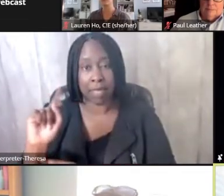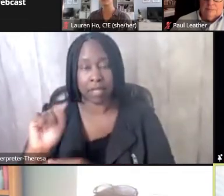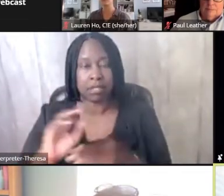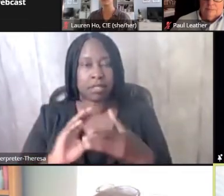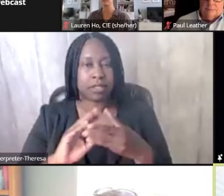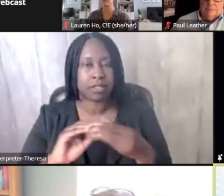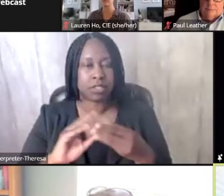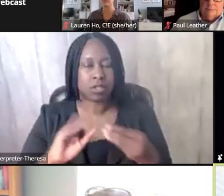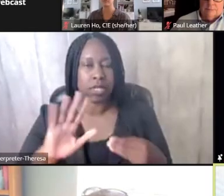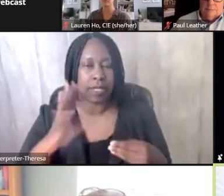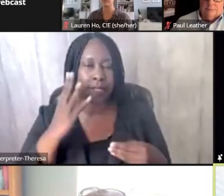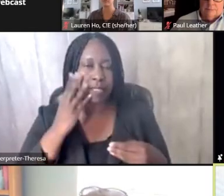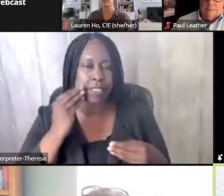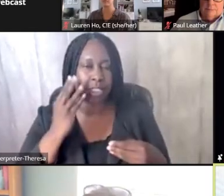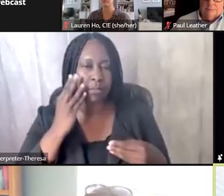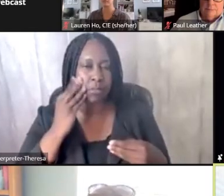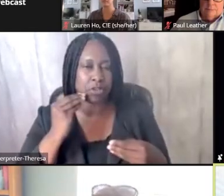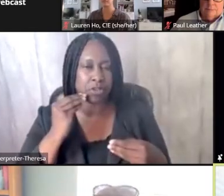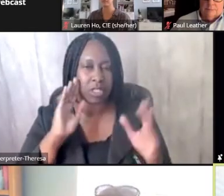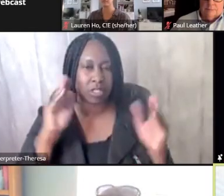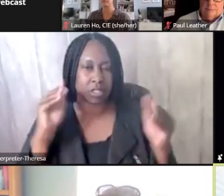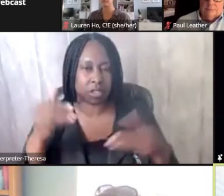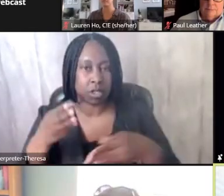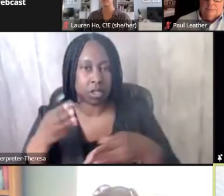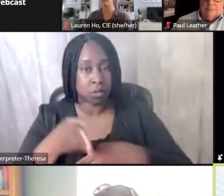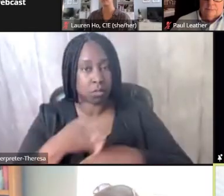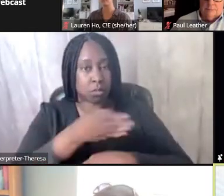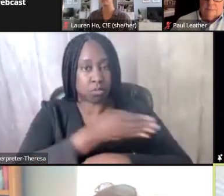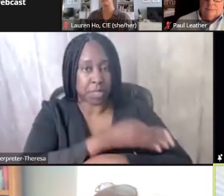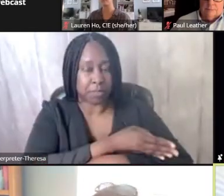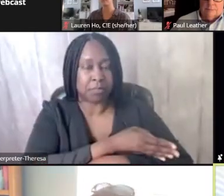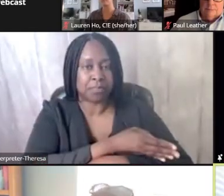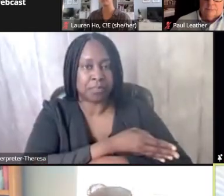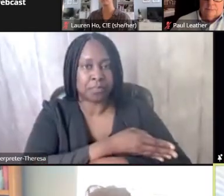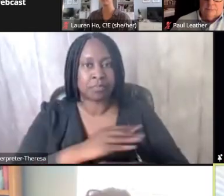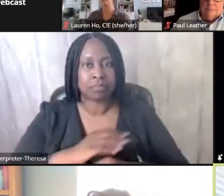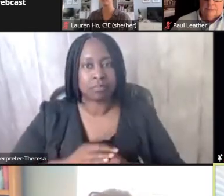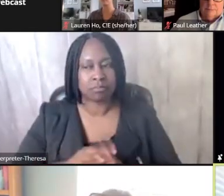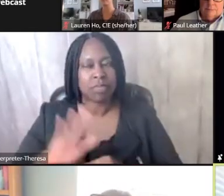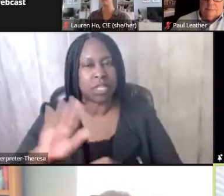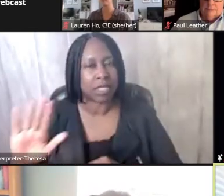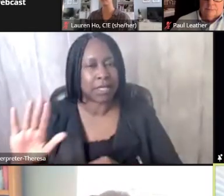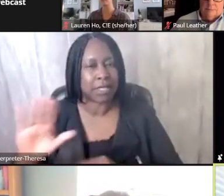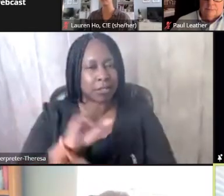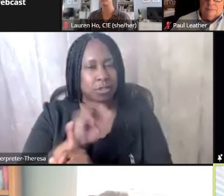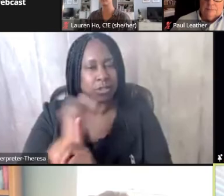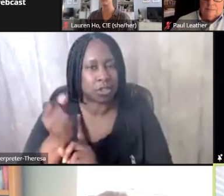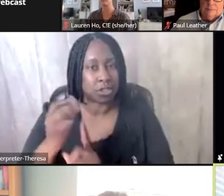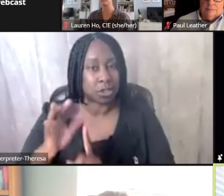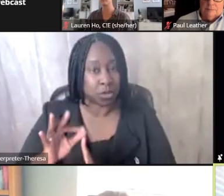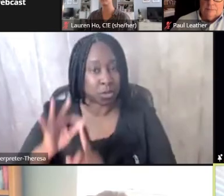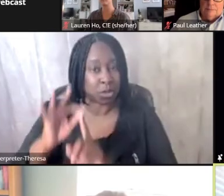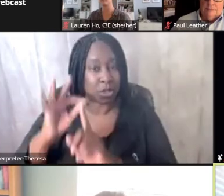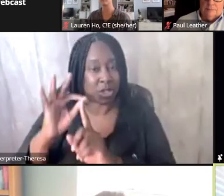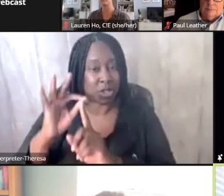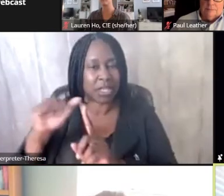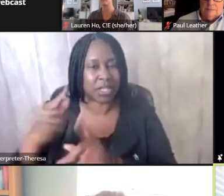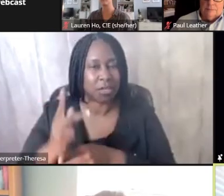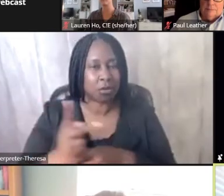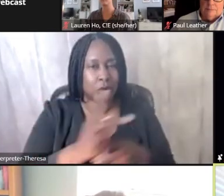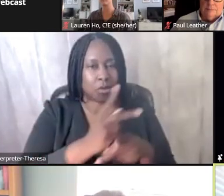improvement. And he occupies a unique circumstance as overseeing athletics